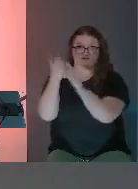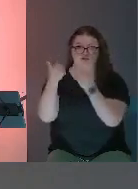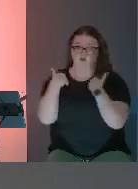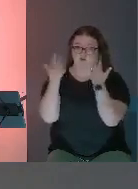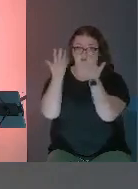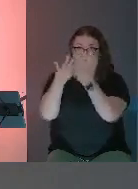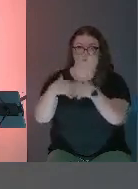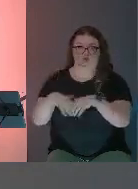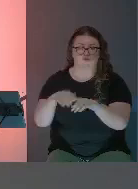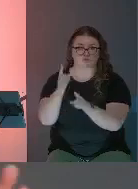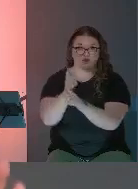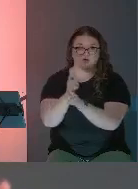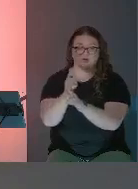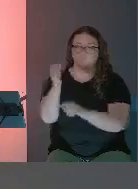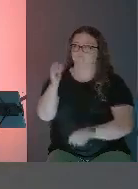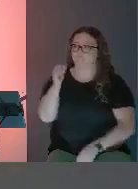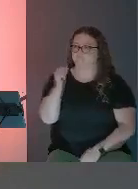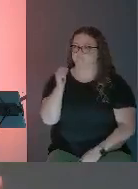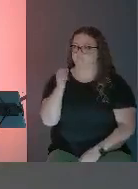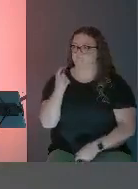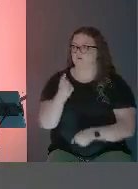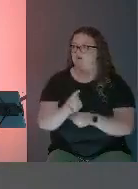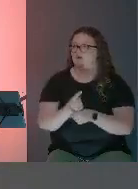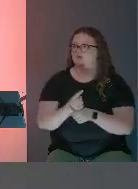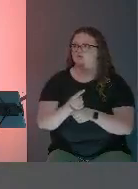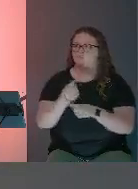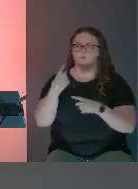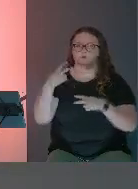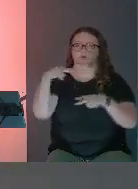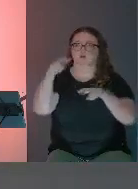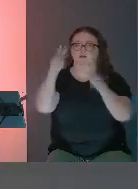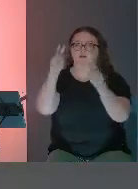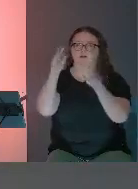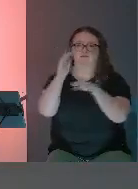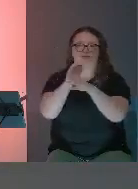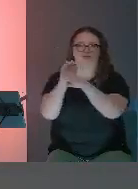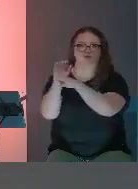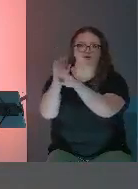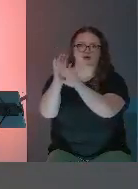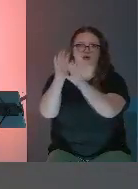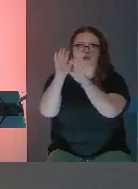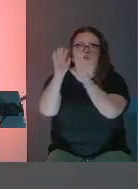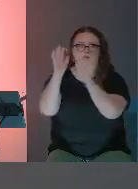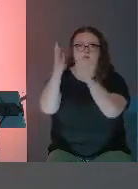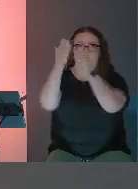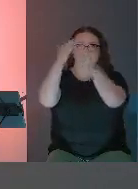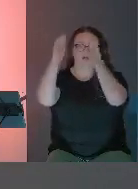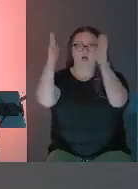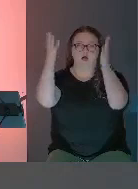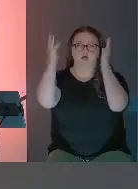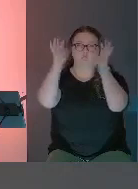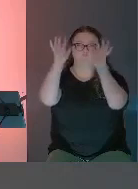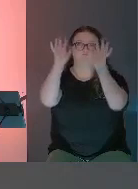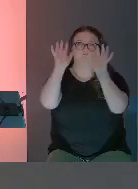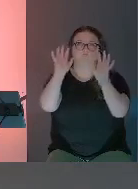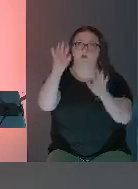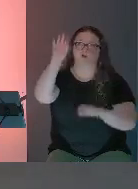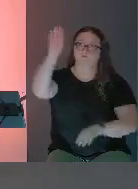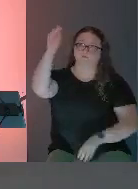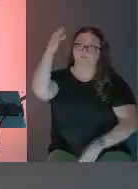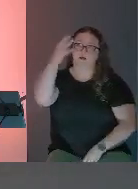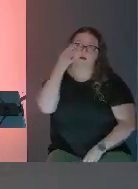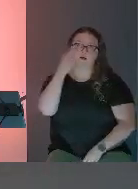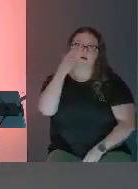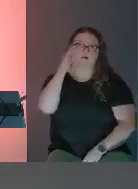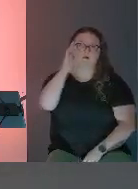There's a reason why when we look at the night sky, and we were talking about the night sky a couple Sundays ago, and the significance of the sun and the moon and all of